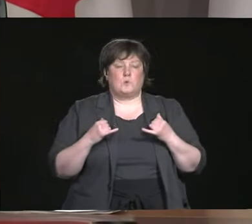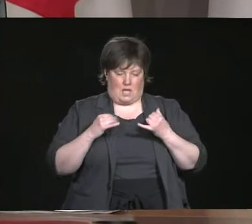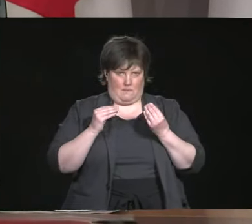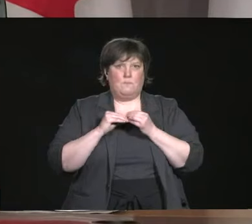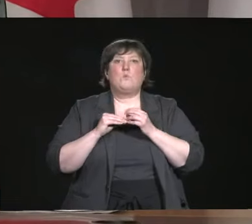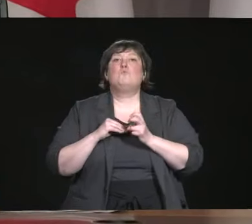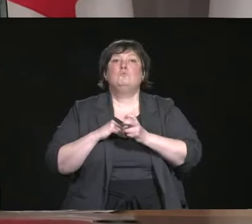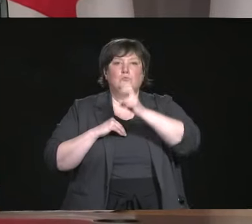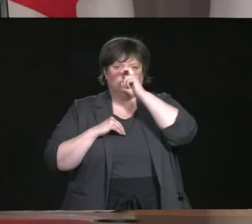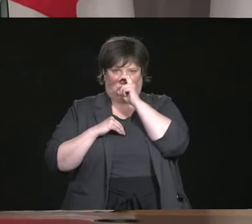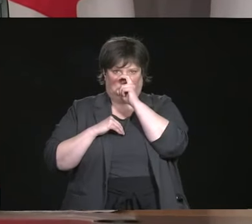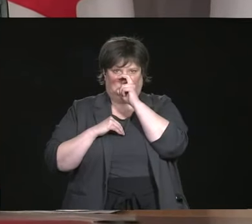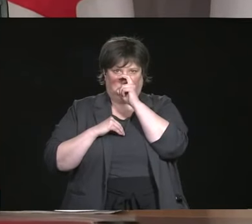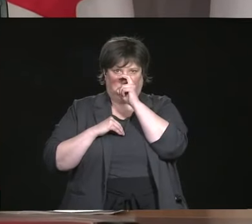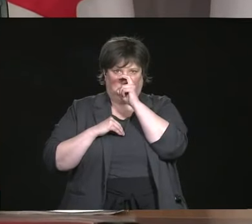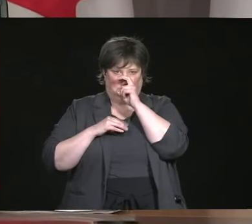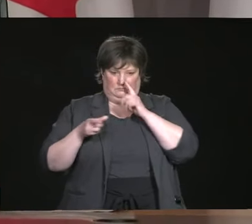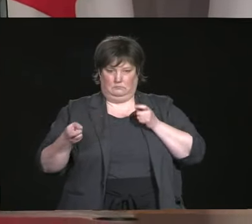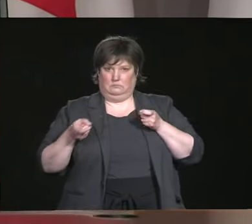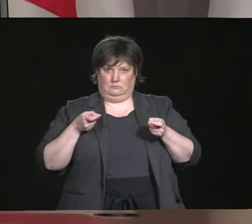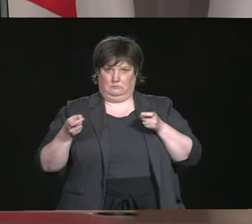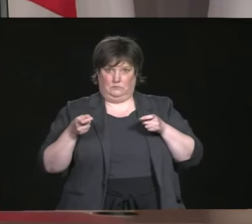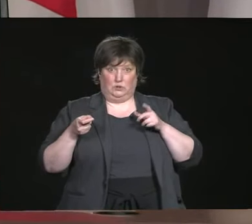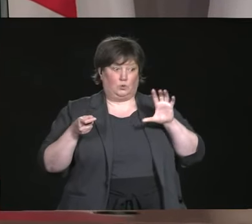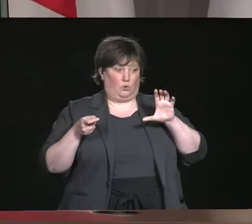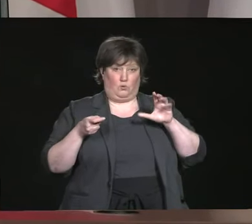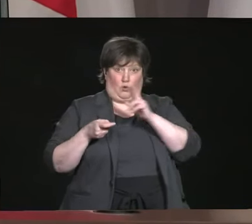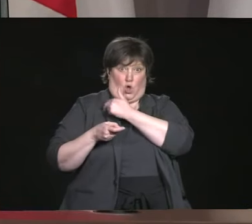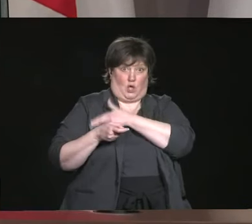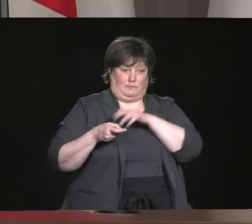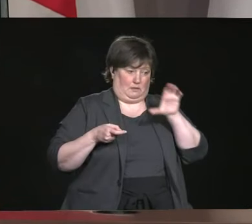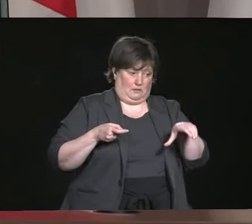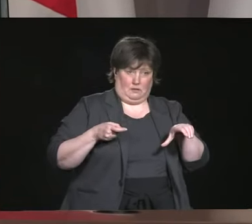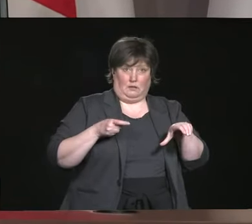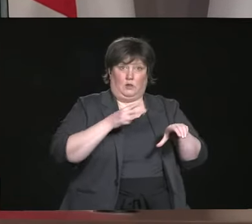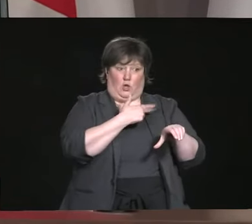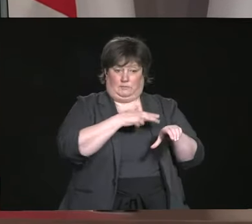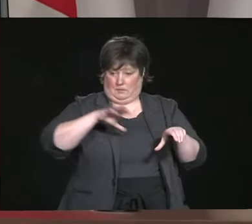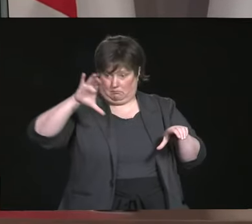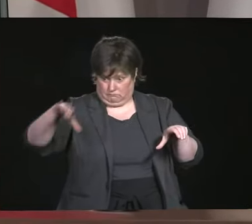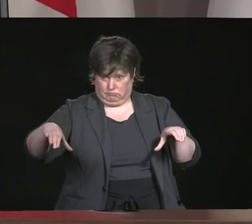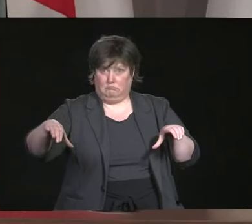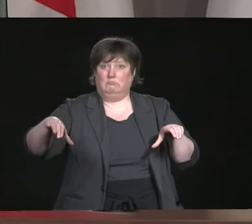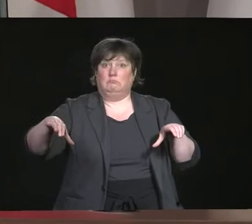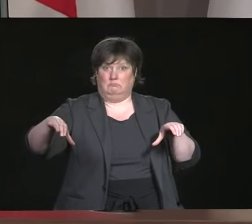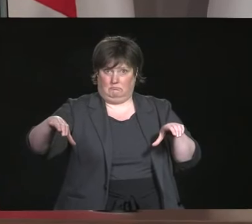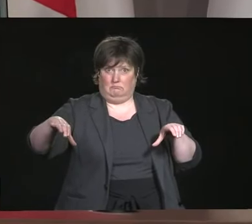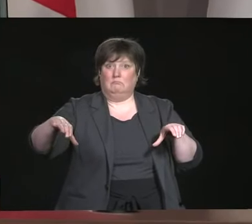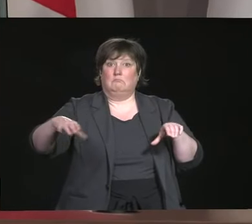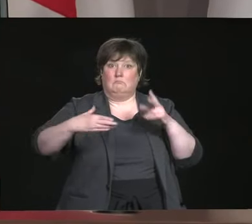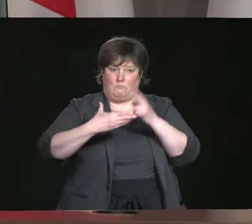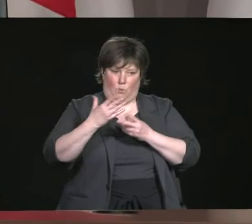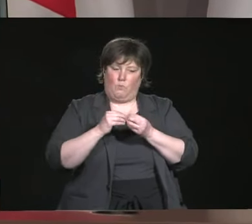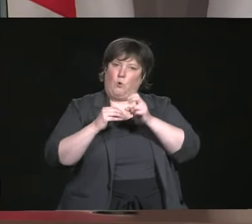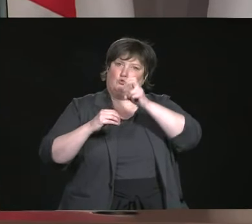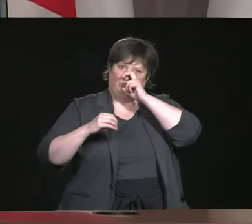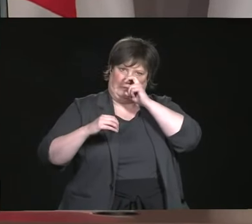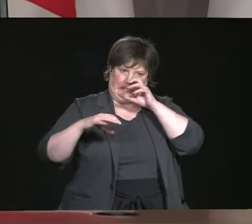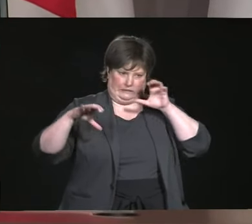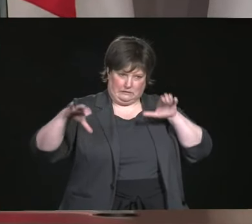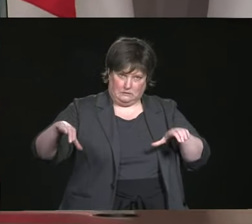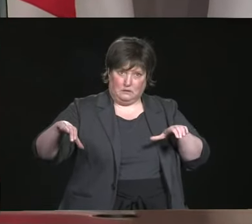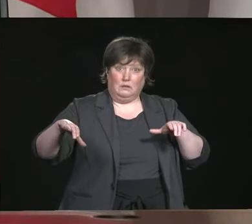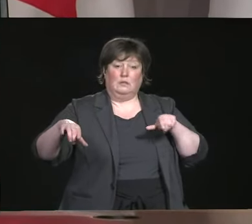at the hospitals, both on the U.S. and Canadian side of the border, to very carefully check